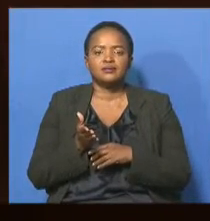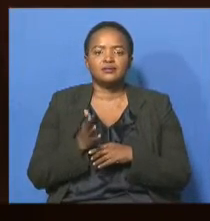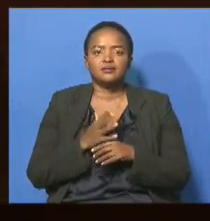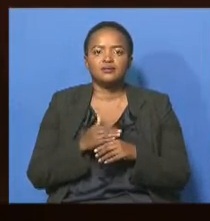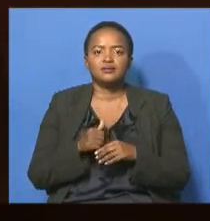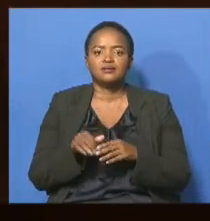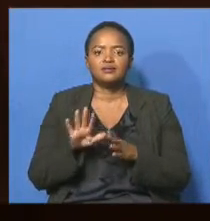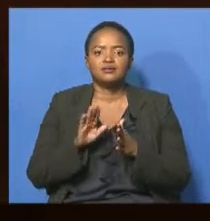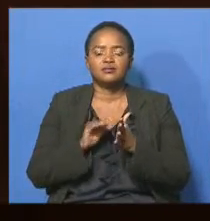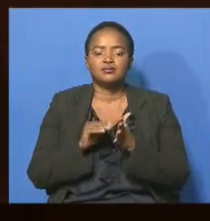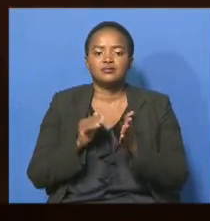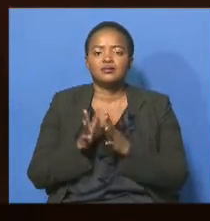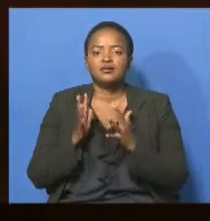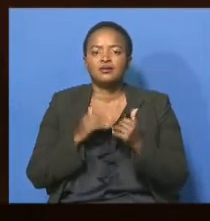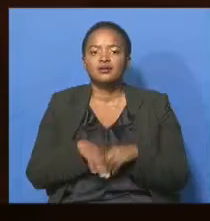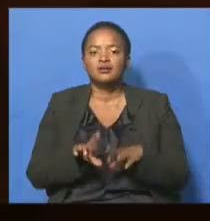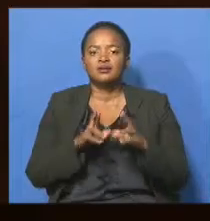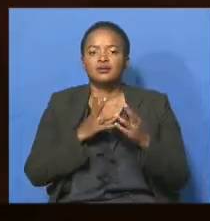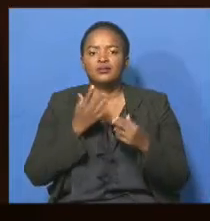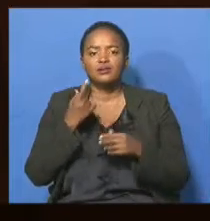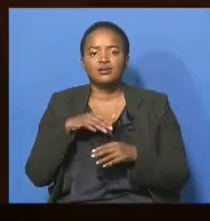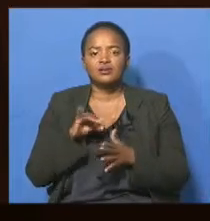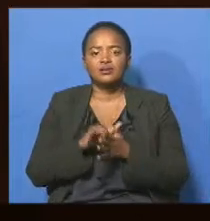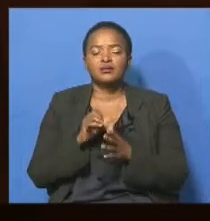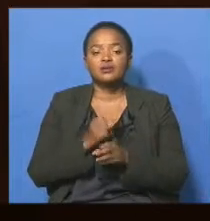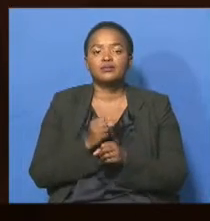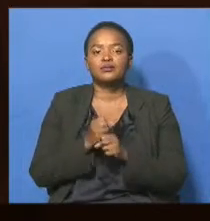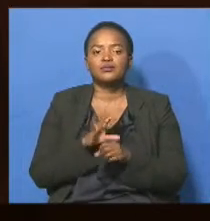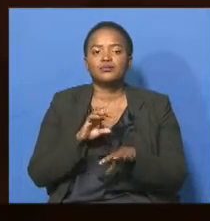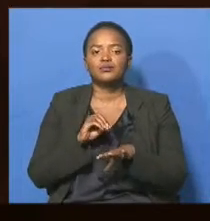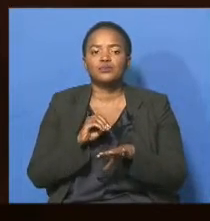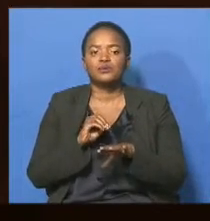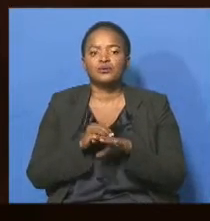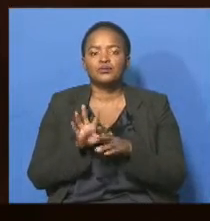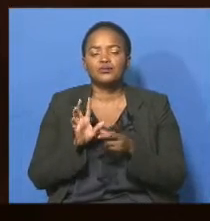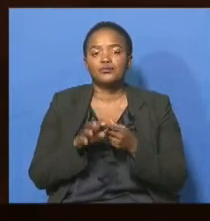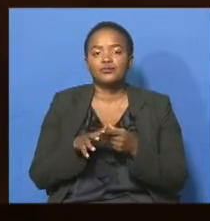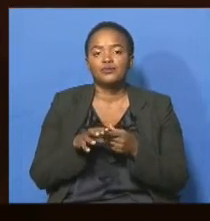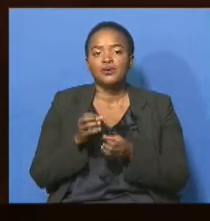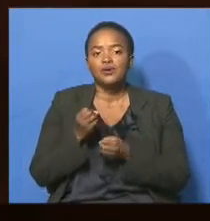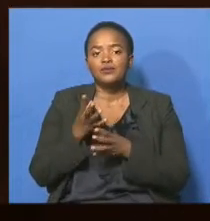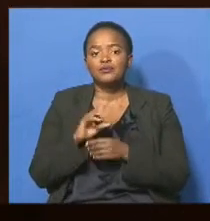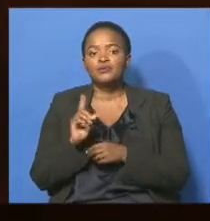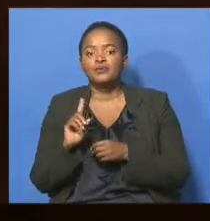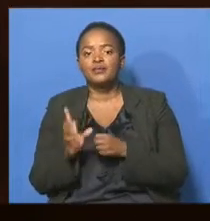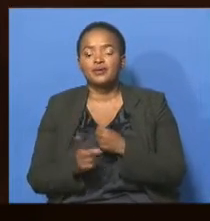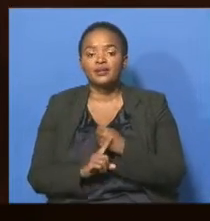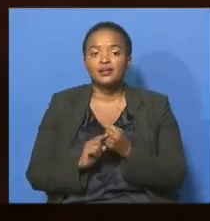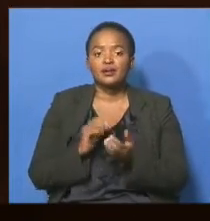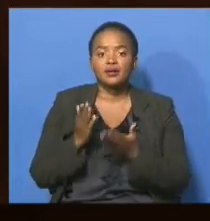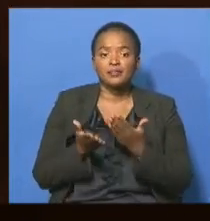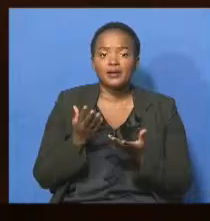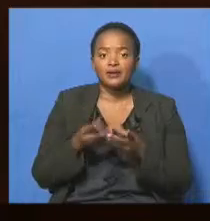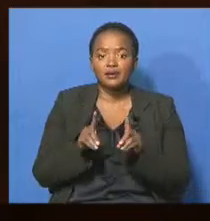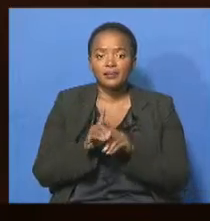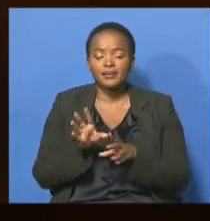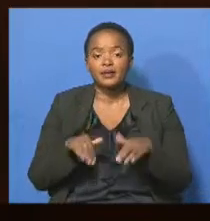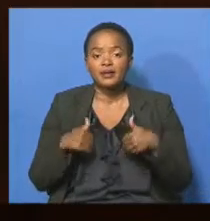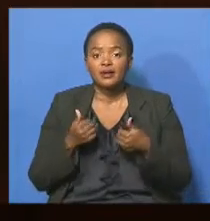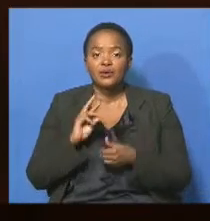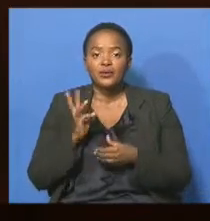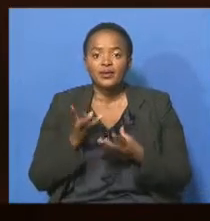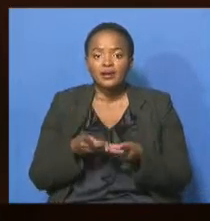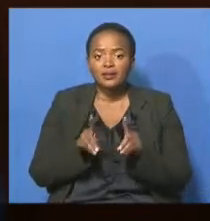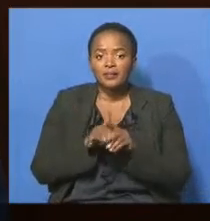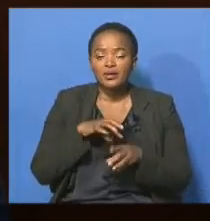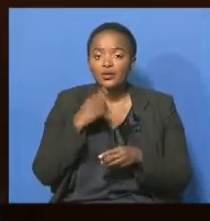mainly primarily works on foretelling where crime may occur and how it may occur, who